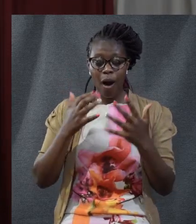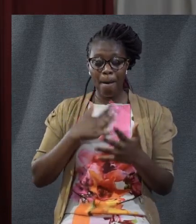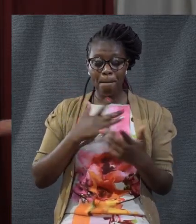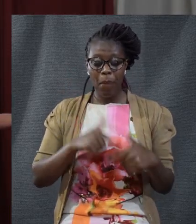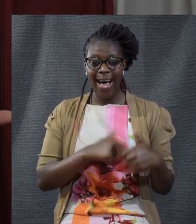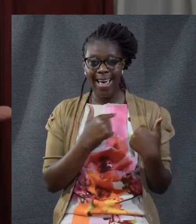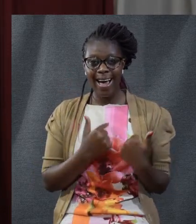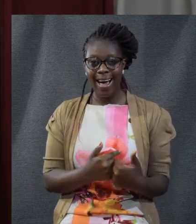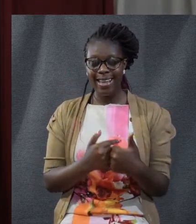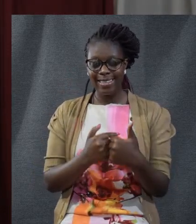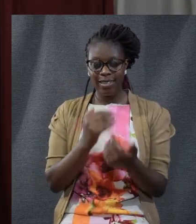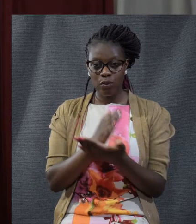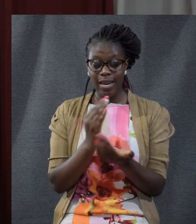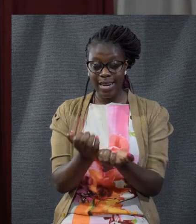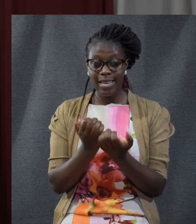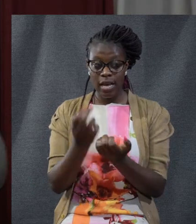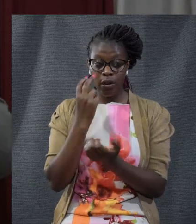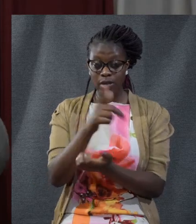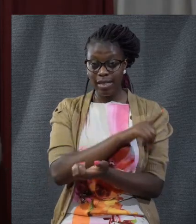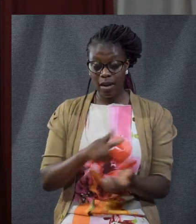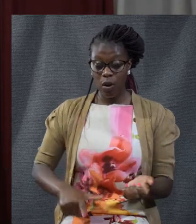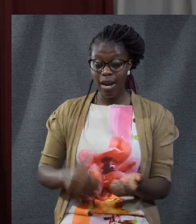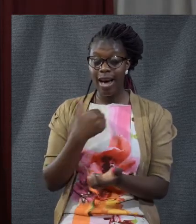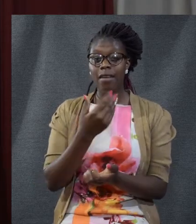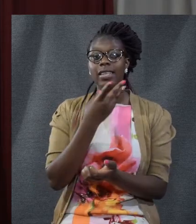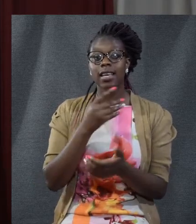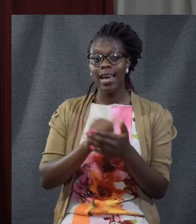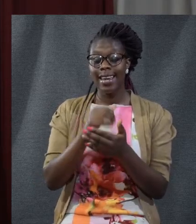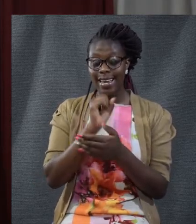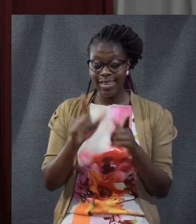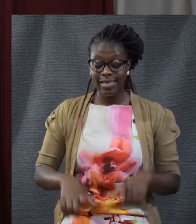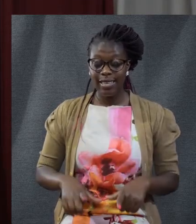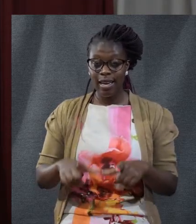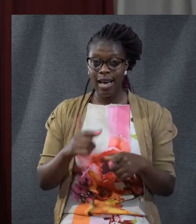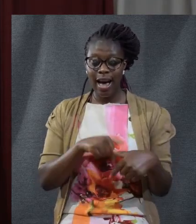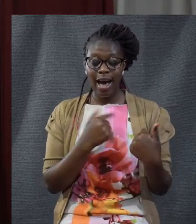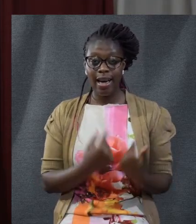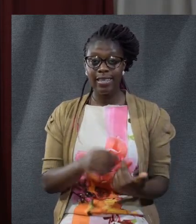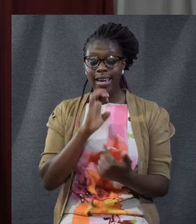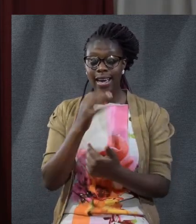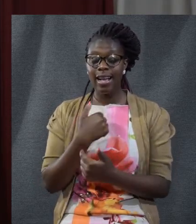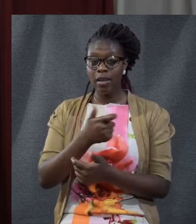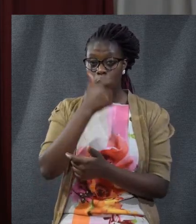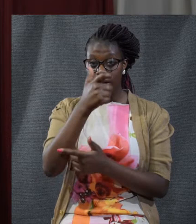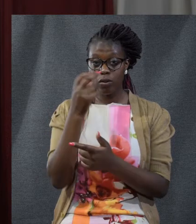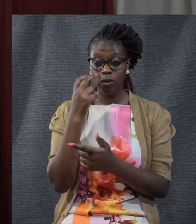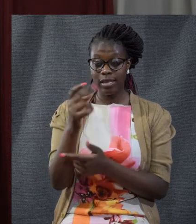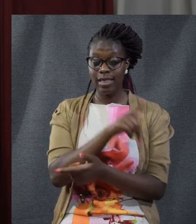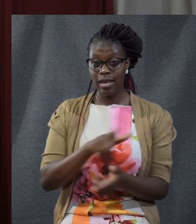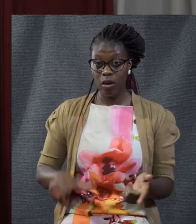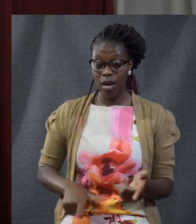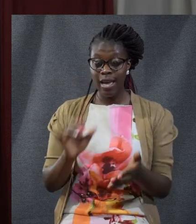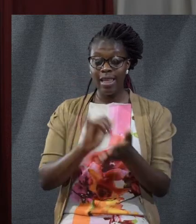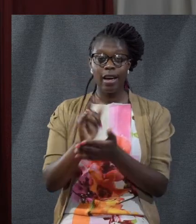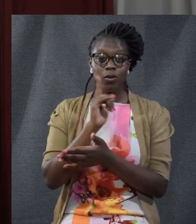yearns within me to see the Lord. That he has a desire in his heart. He feels enthused. He has a desire. He has a wish to see the